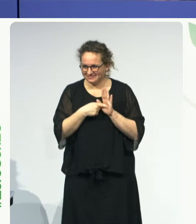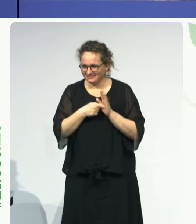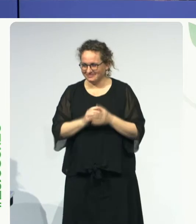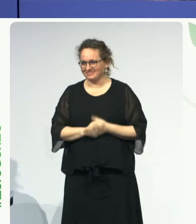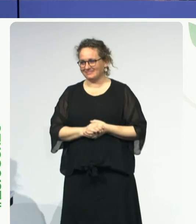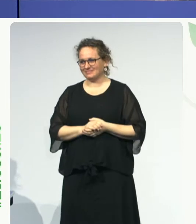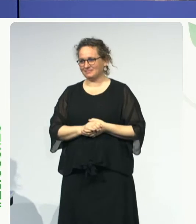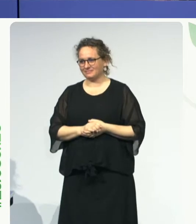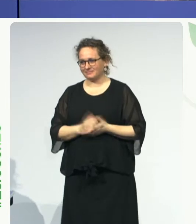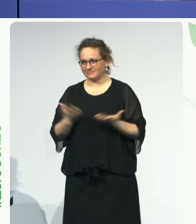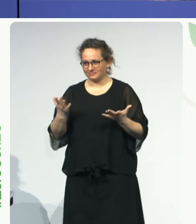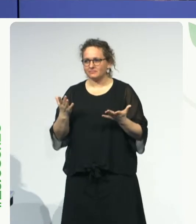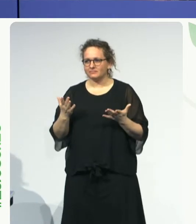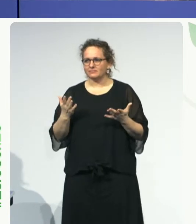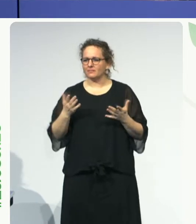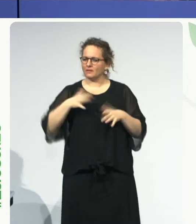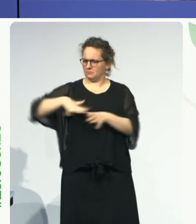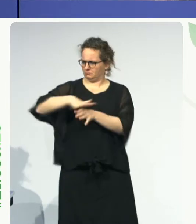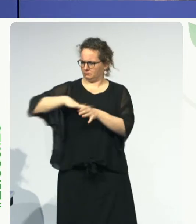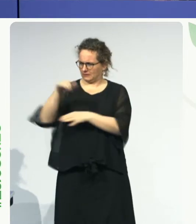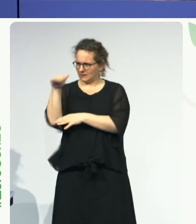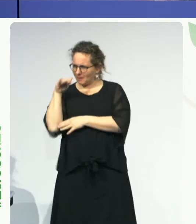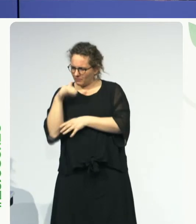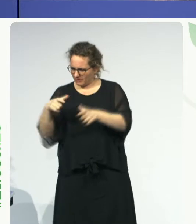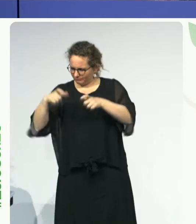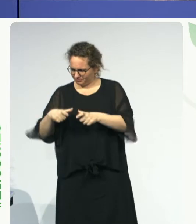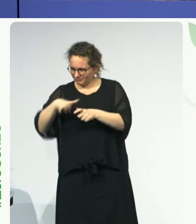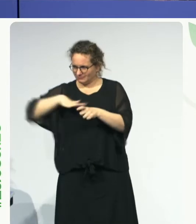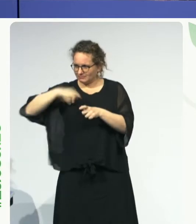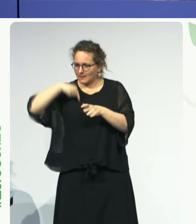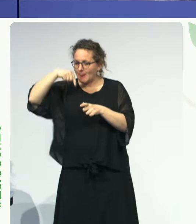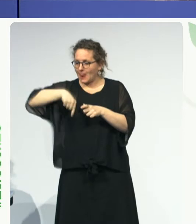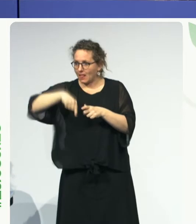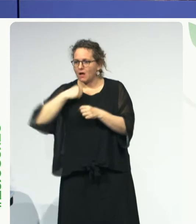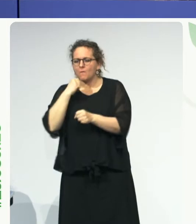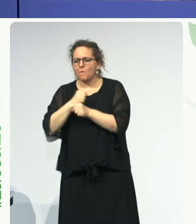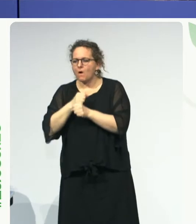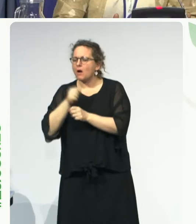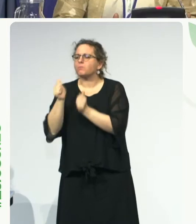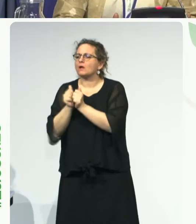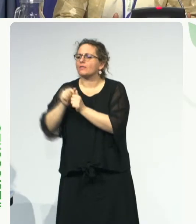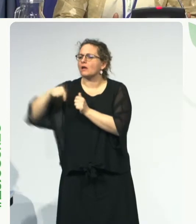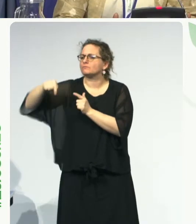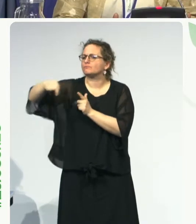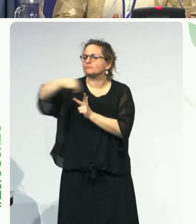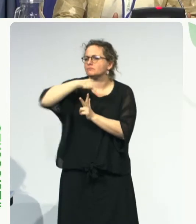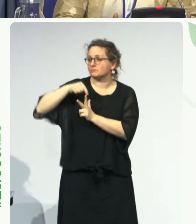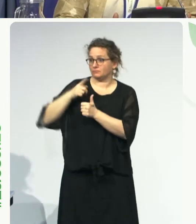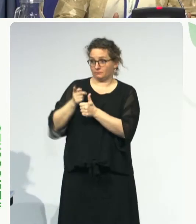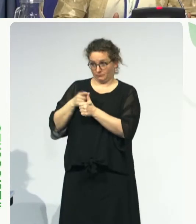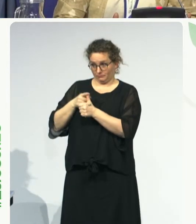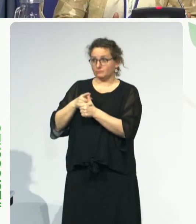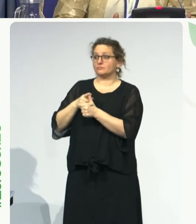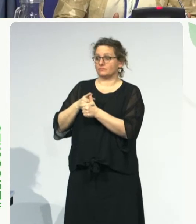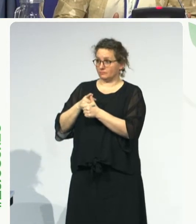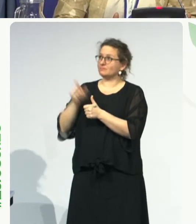partner, Tigere Association, we have been collaborating through the Ministry of Primary and Secondary Education to